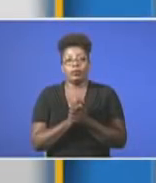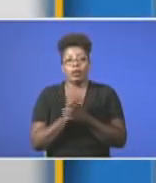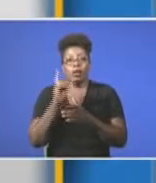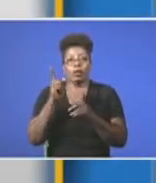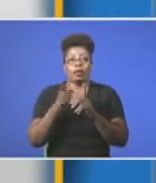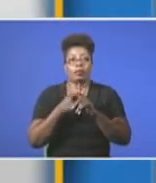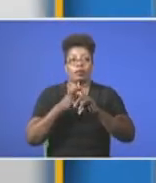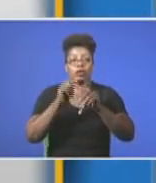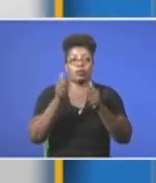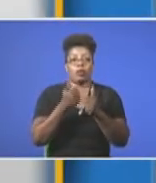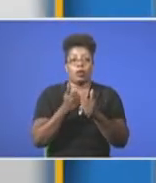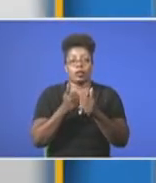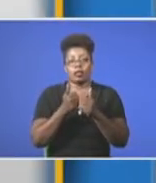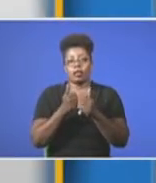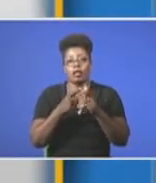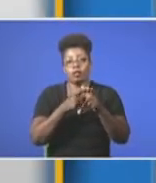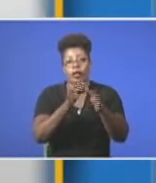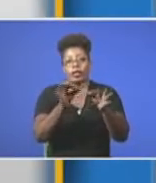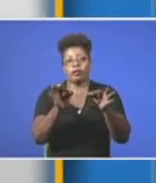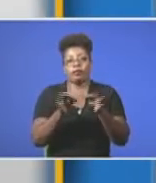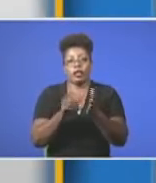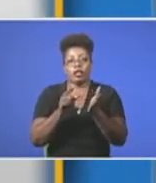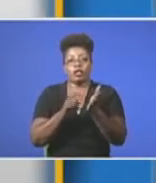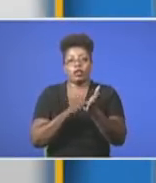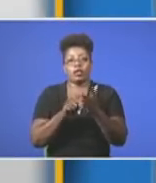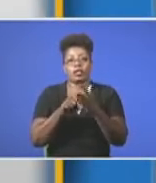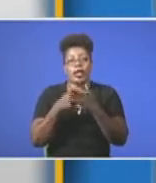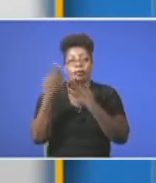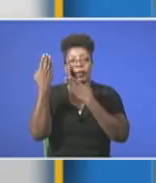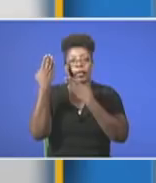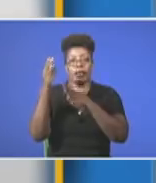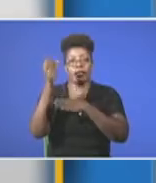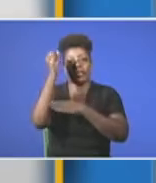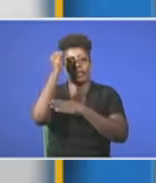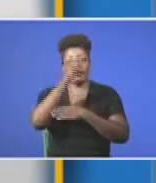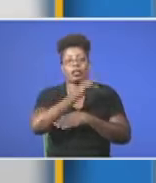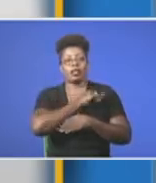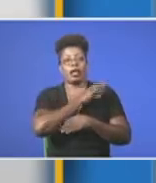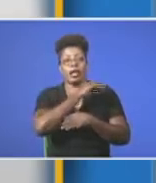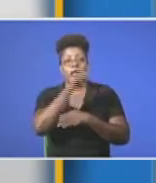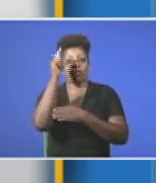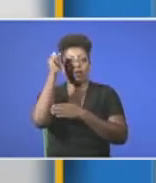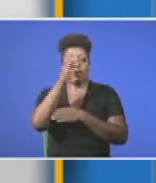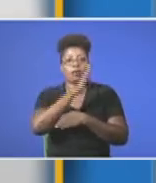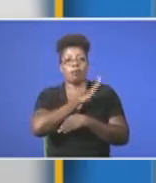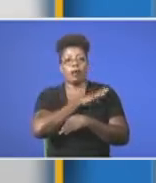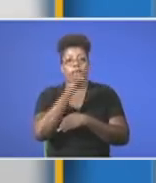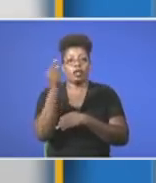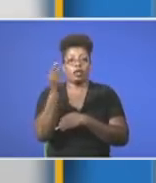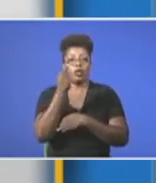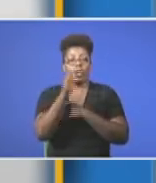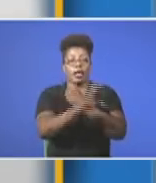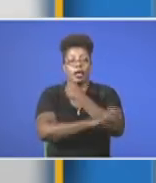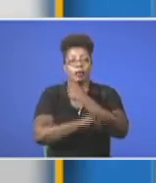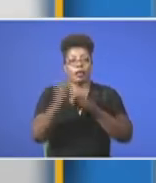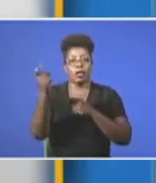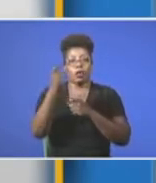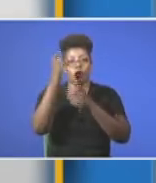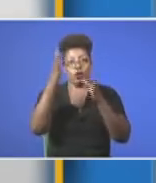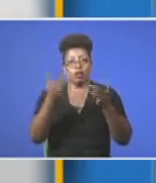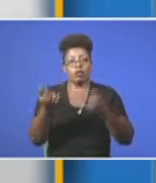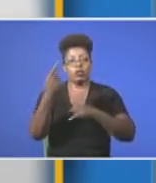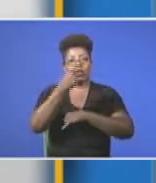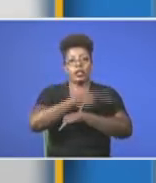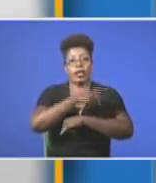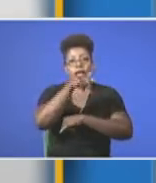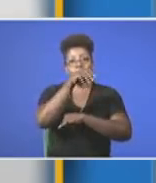Welcome to sports, everybody. Some track and field news starting us off. Bahamian Stephen Gardner and Trevor Barry, the only Caribbean winners today in